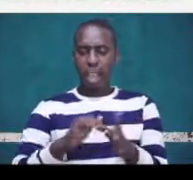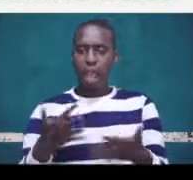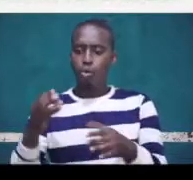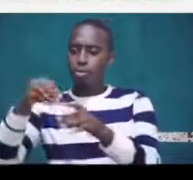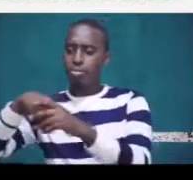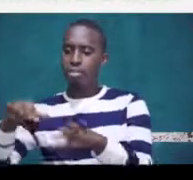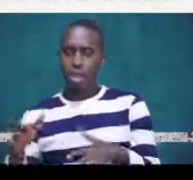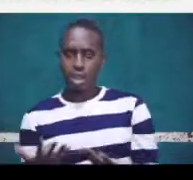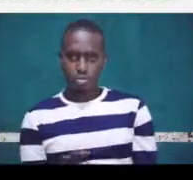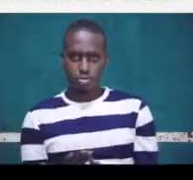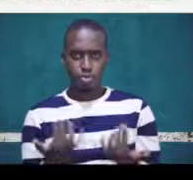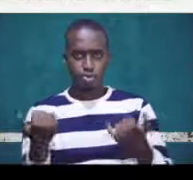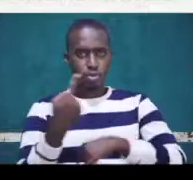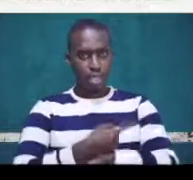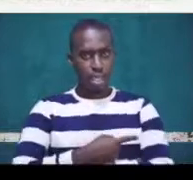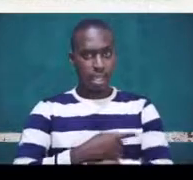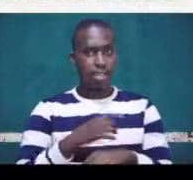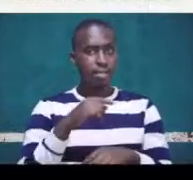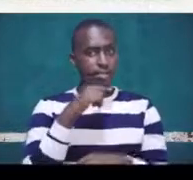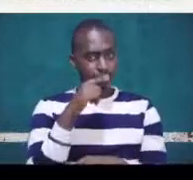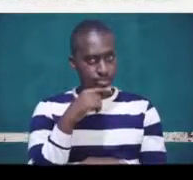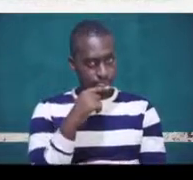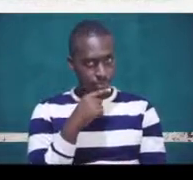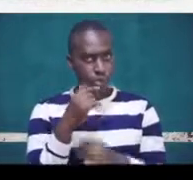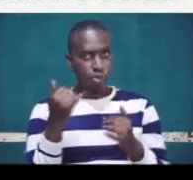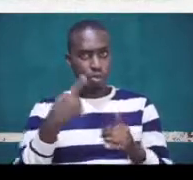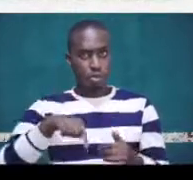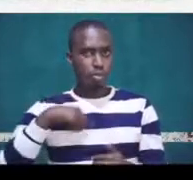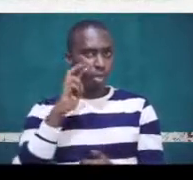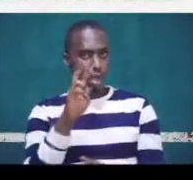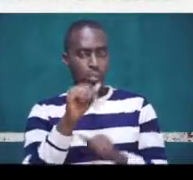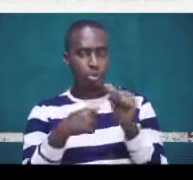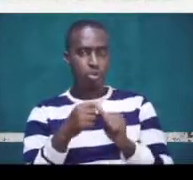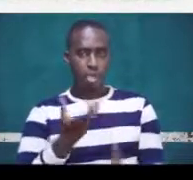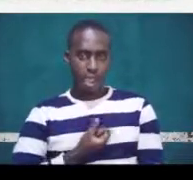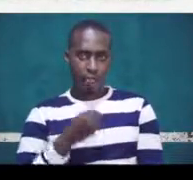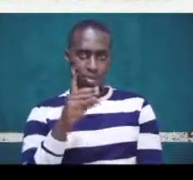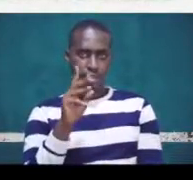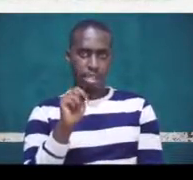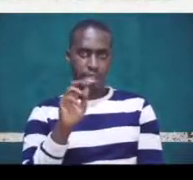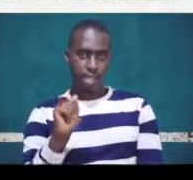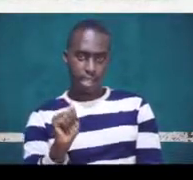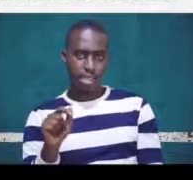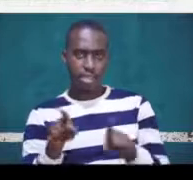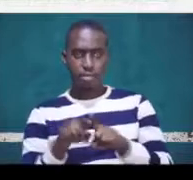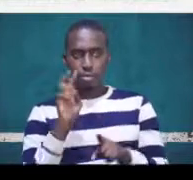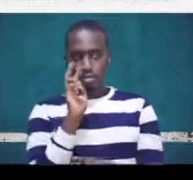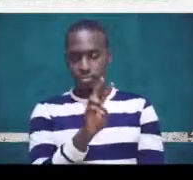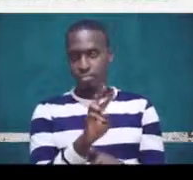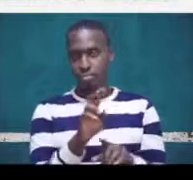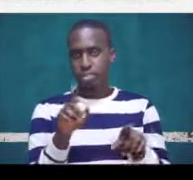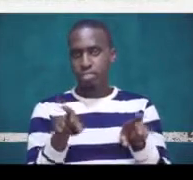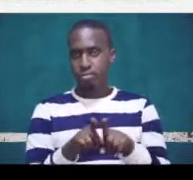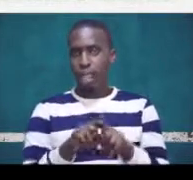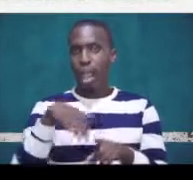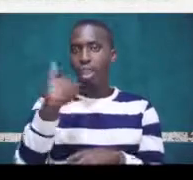So in today's session, as the background picture shows us that we are having our DNA clearly seen as a double strand, and then